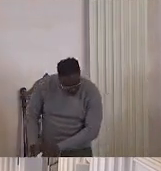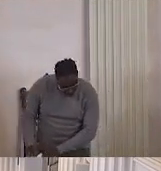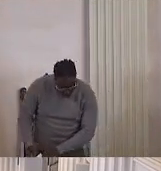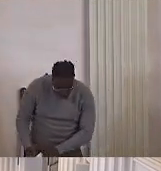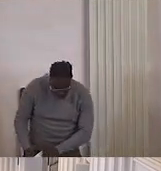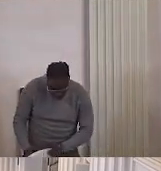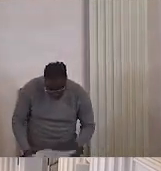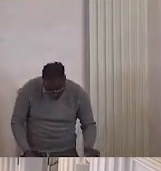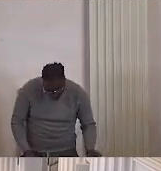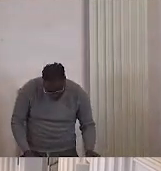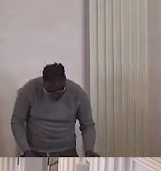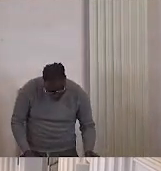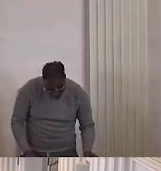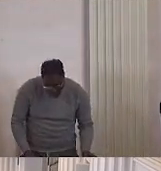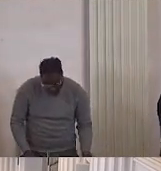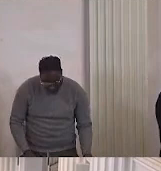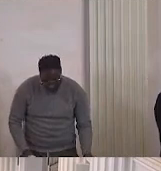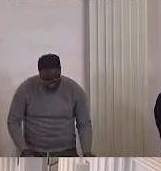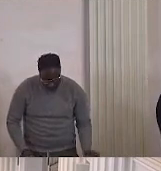Rise for the closing hymn.